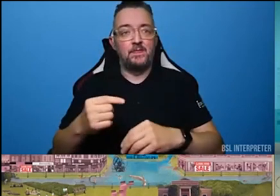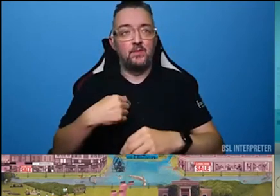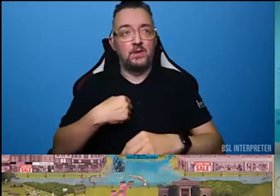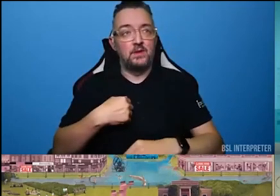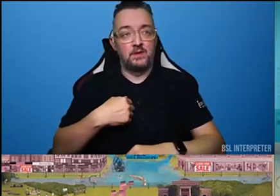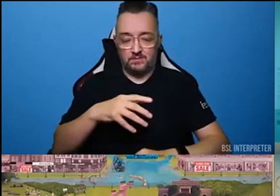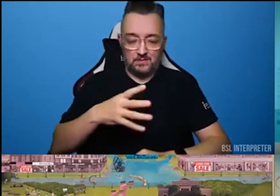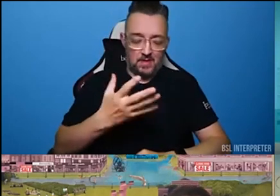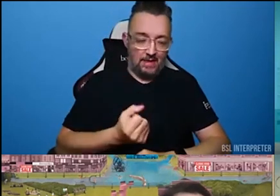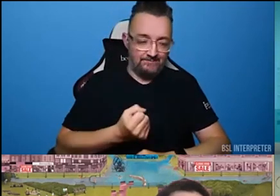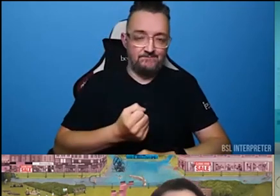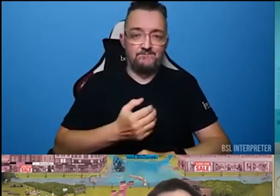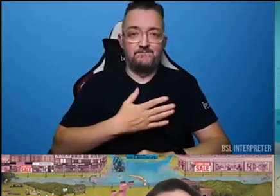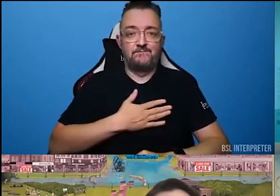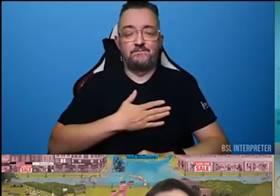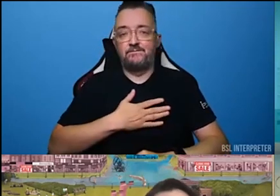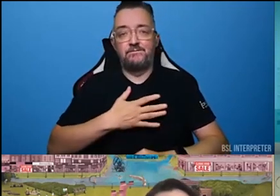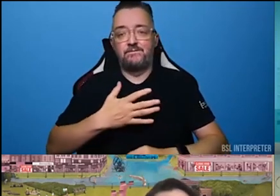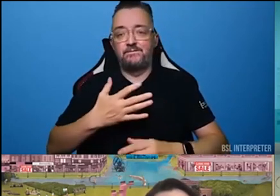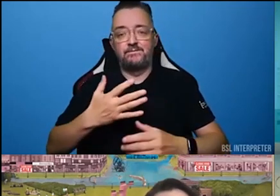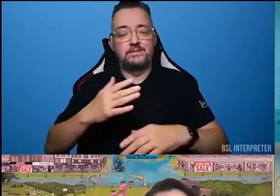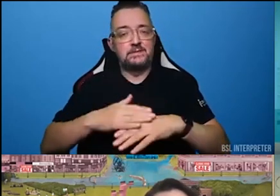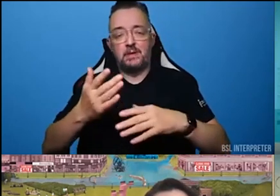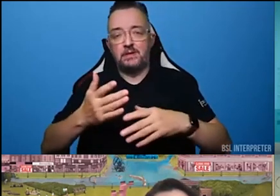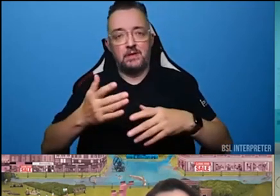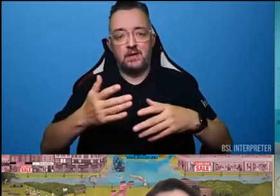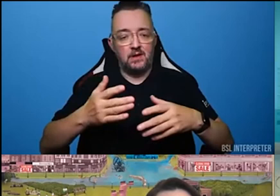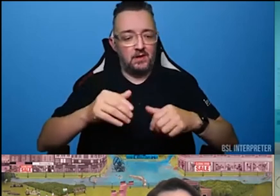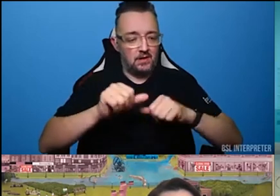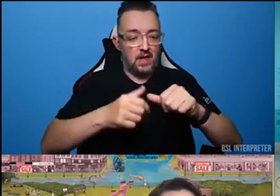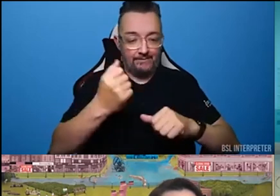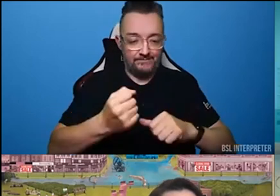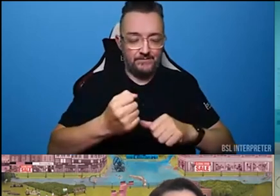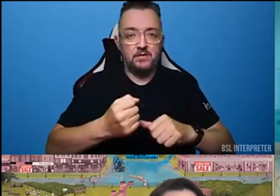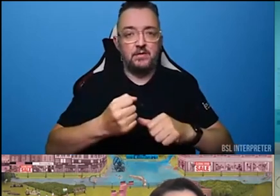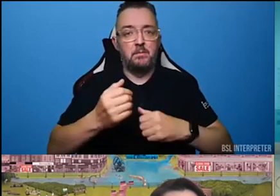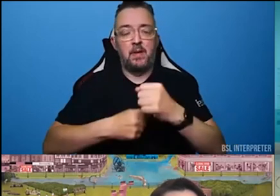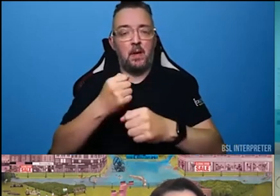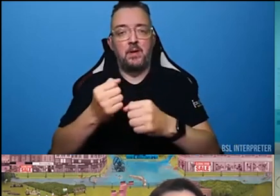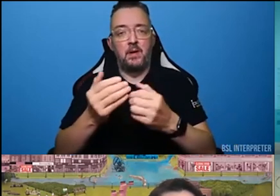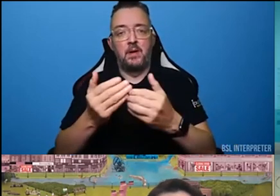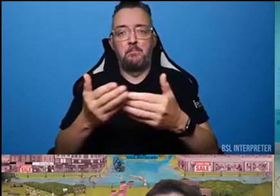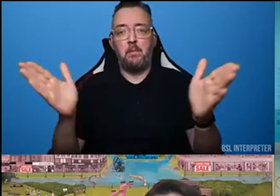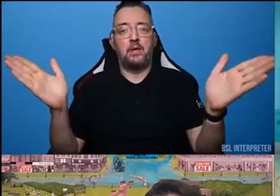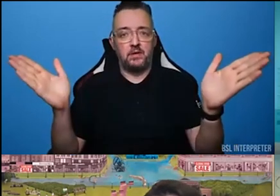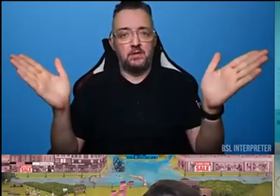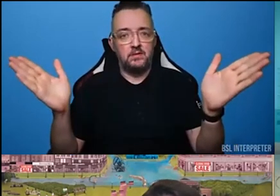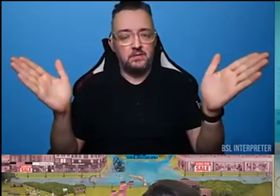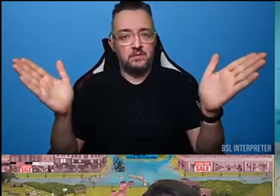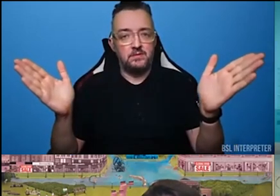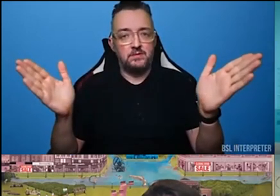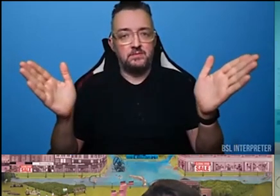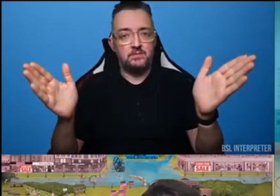in whatever way, all of a sudden becomes public, ultimately public, even